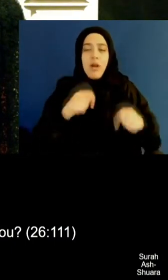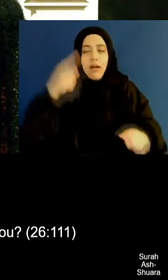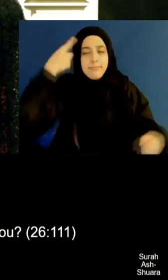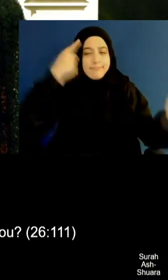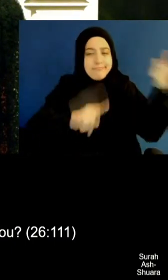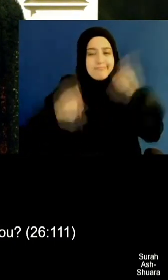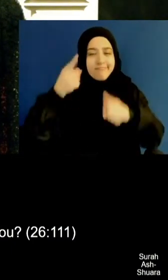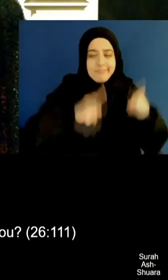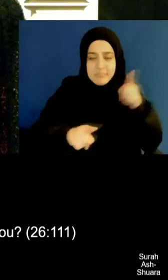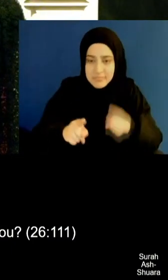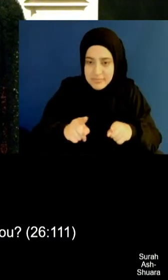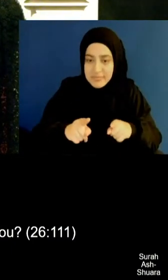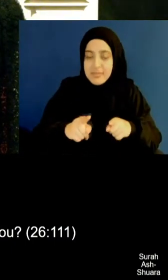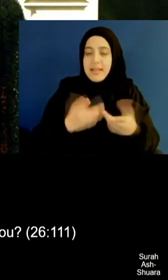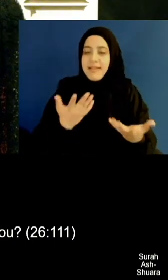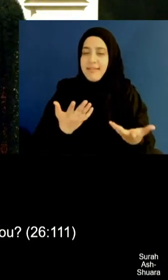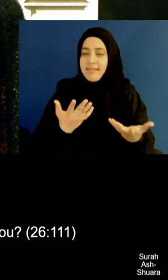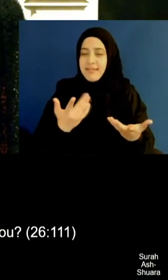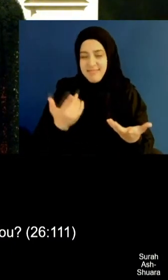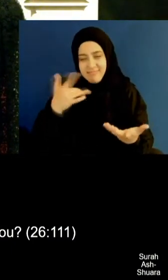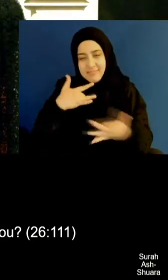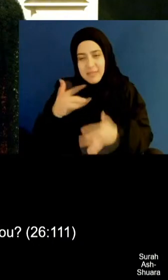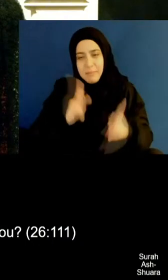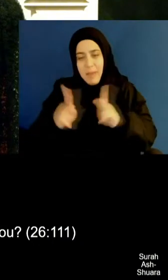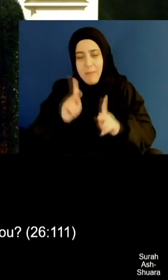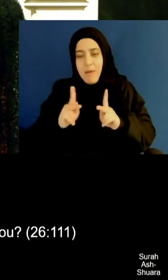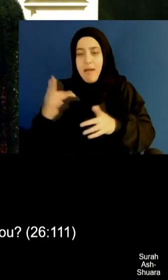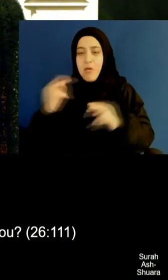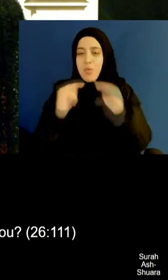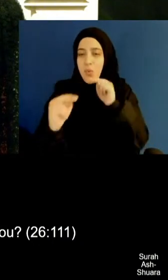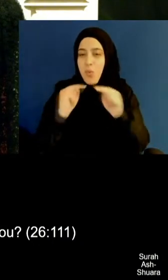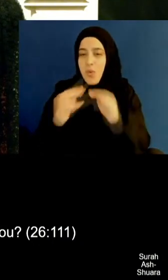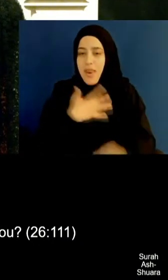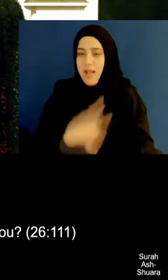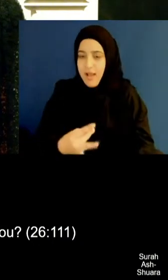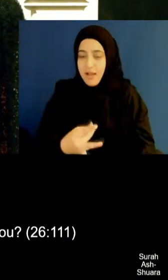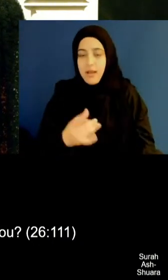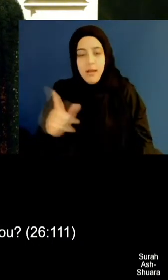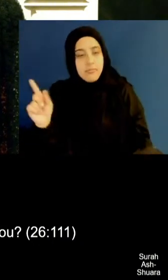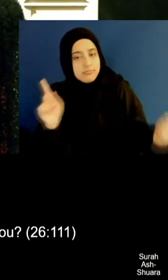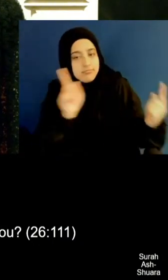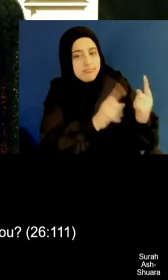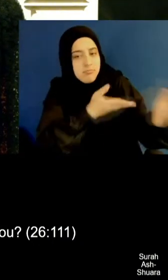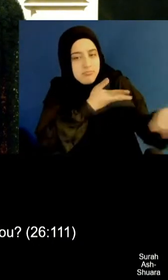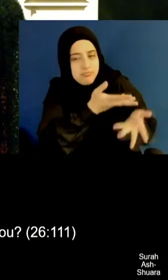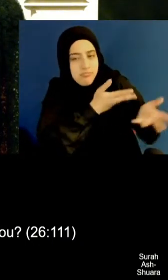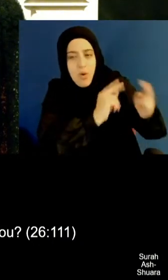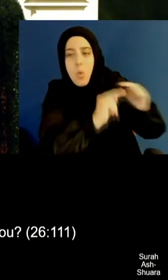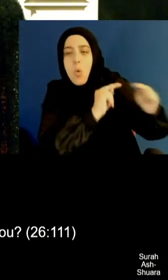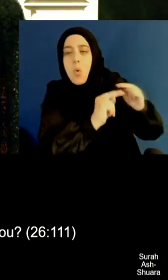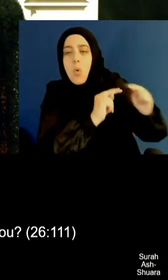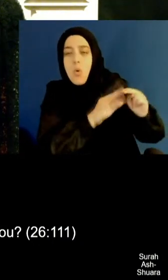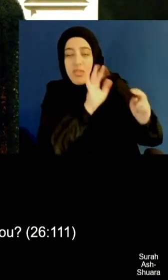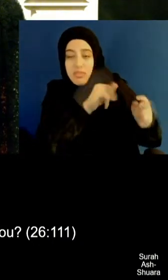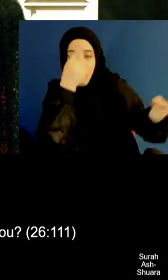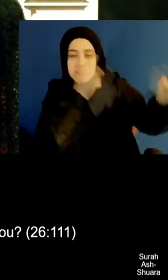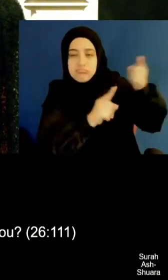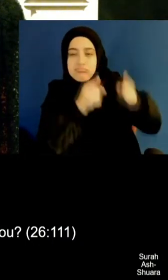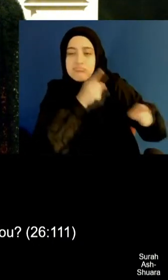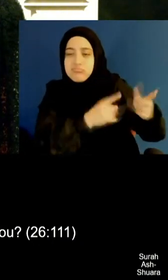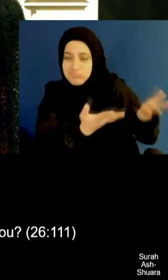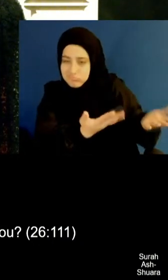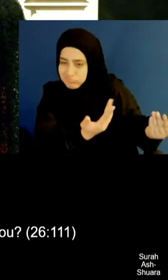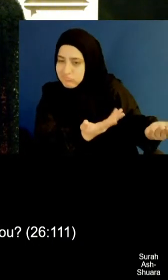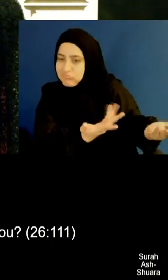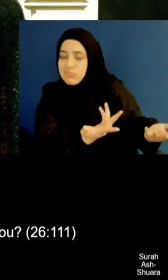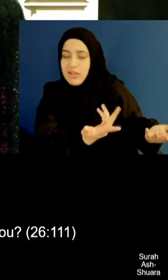negotiators. They come and they want to negotiate to Nabiullah Nuh, negotiate the terms and conditions of what